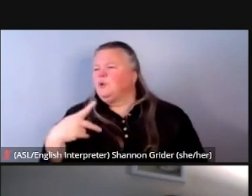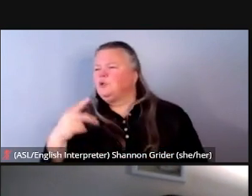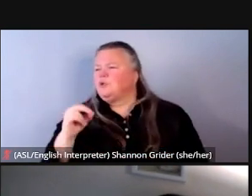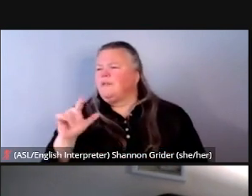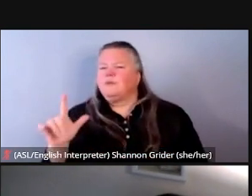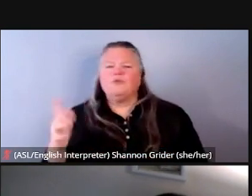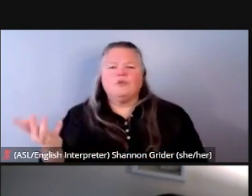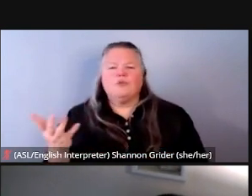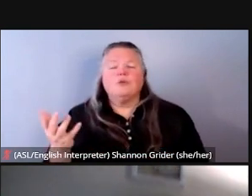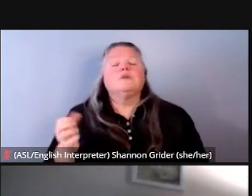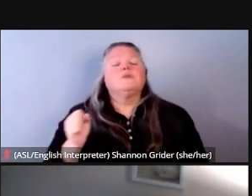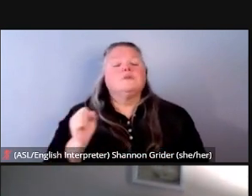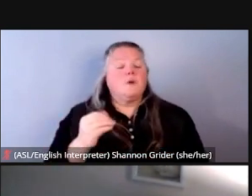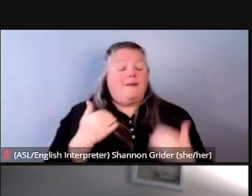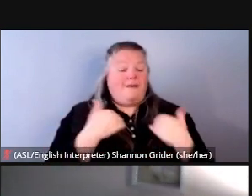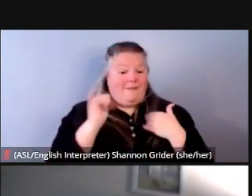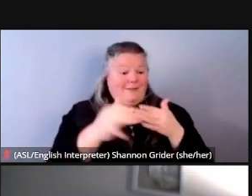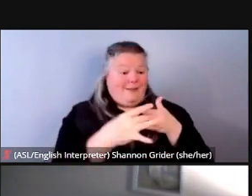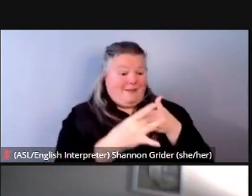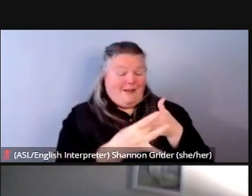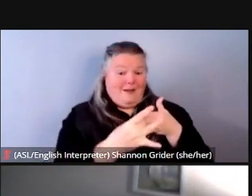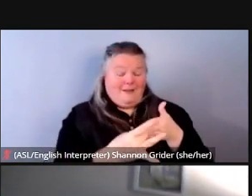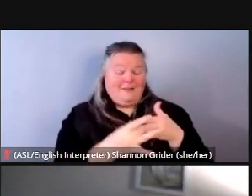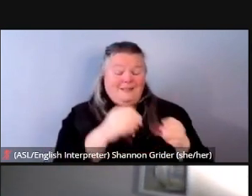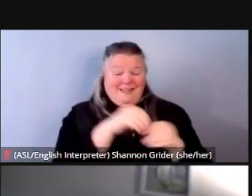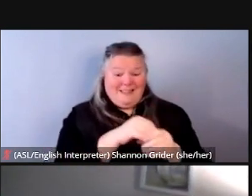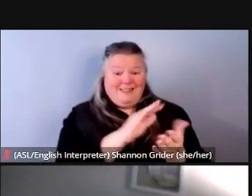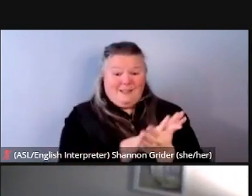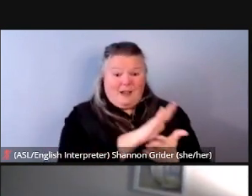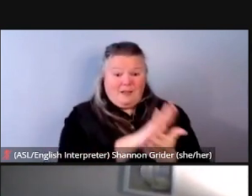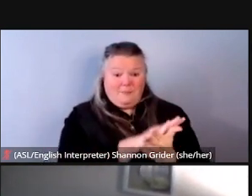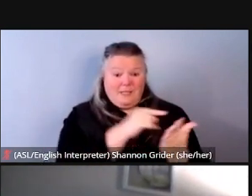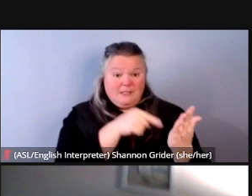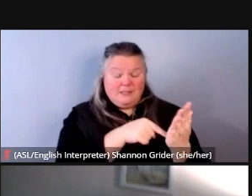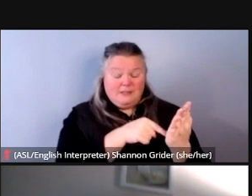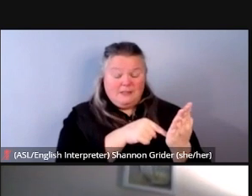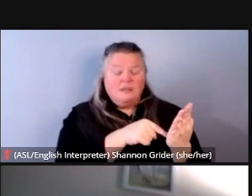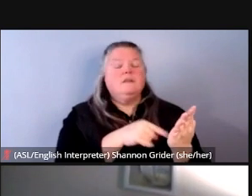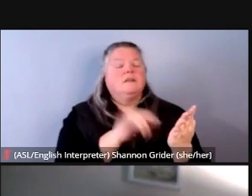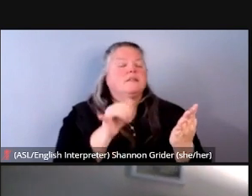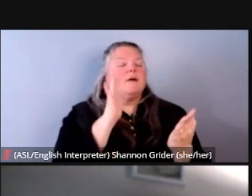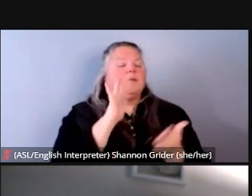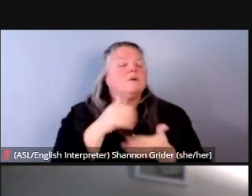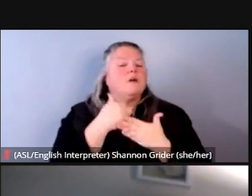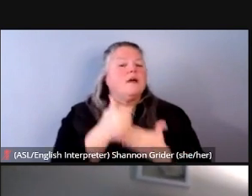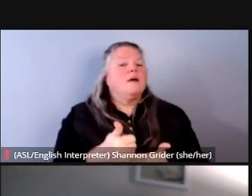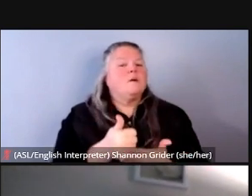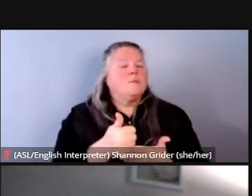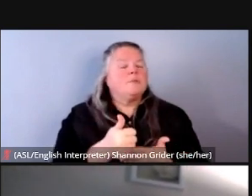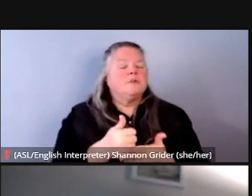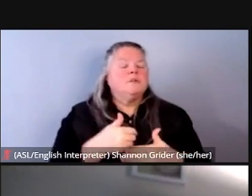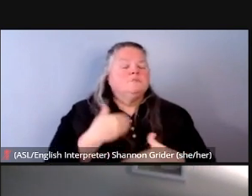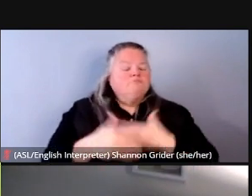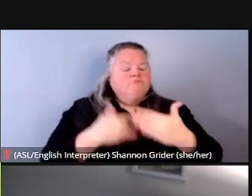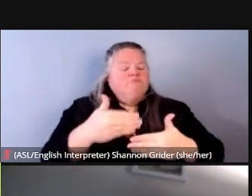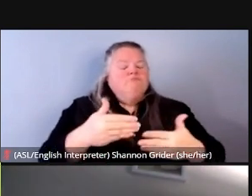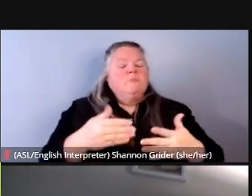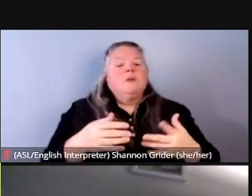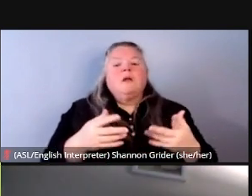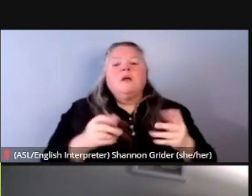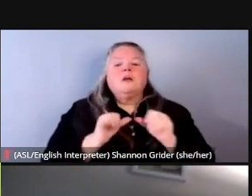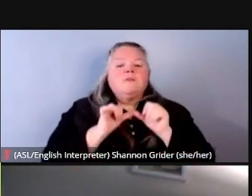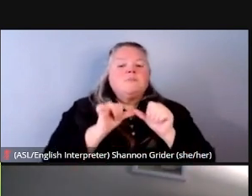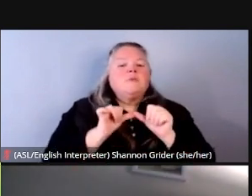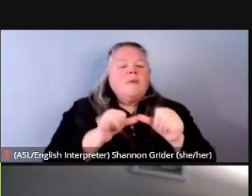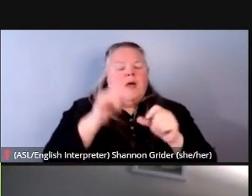I think that having that guidance in the document really is going to help propel innovation. And I think